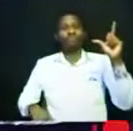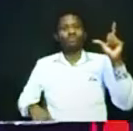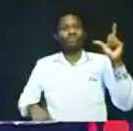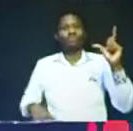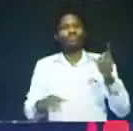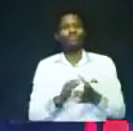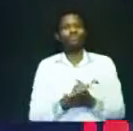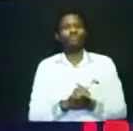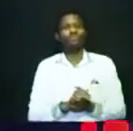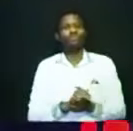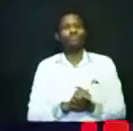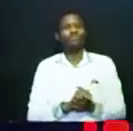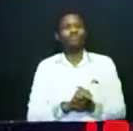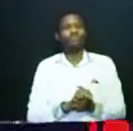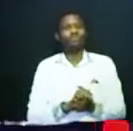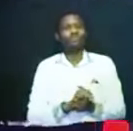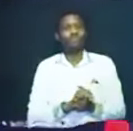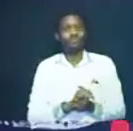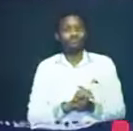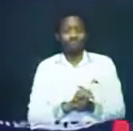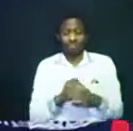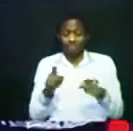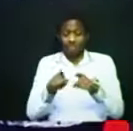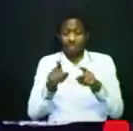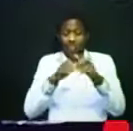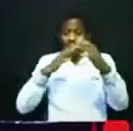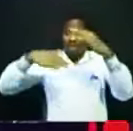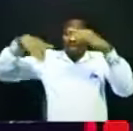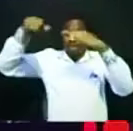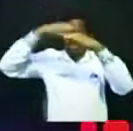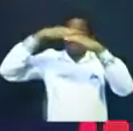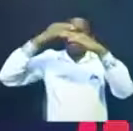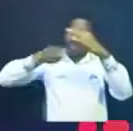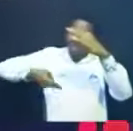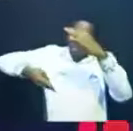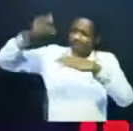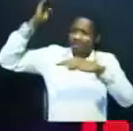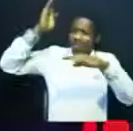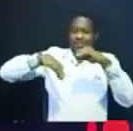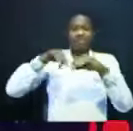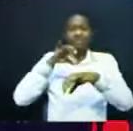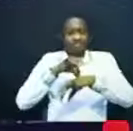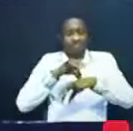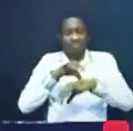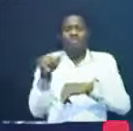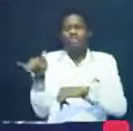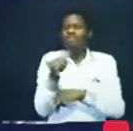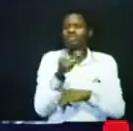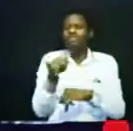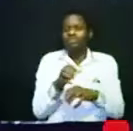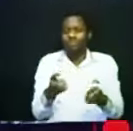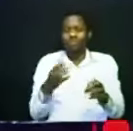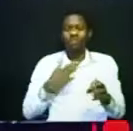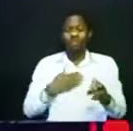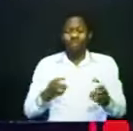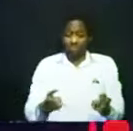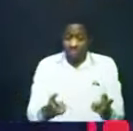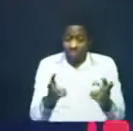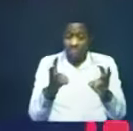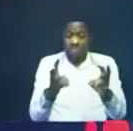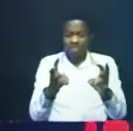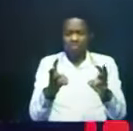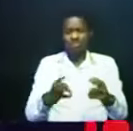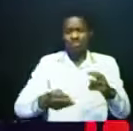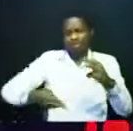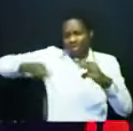As the heavens are higher than the earth, so are my ways higher than your ways, and